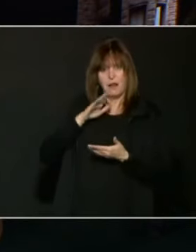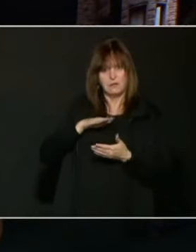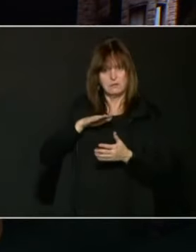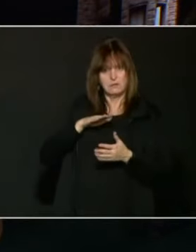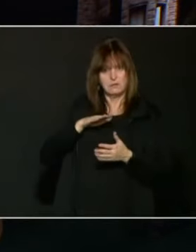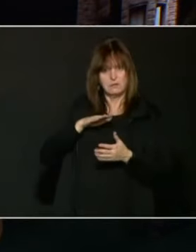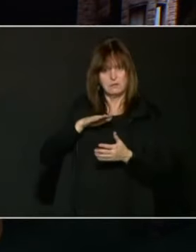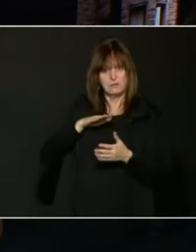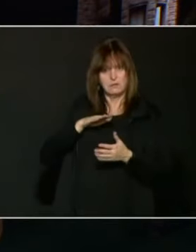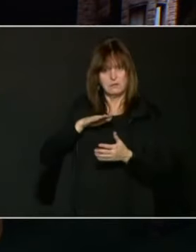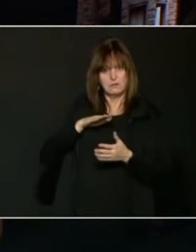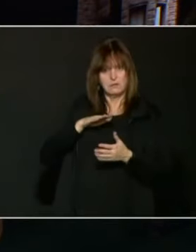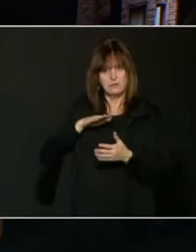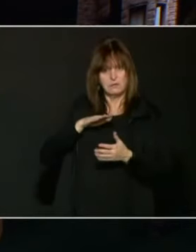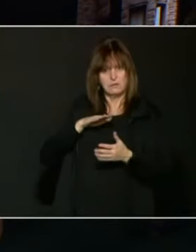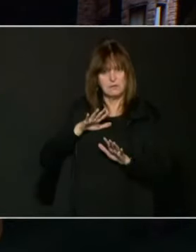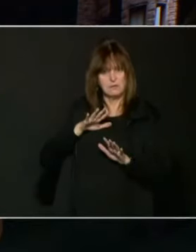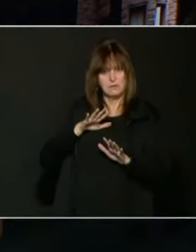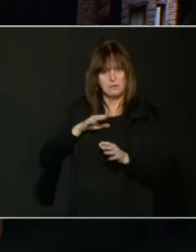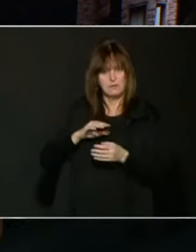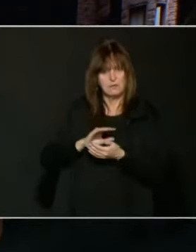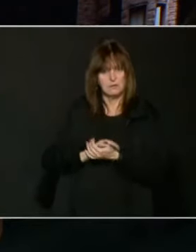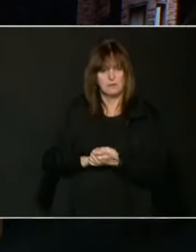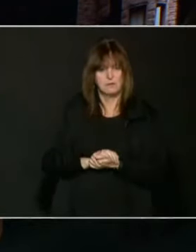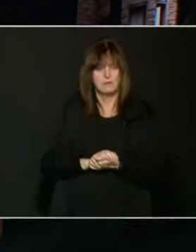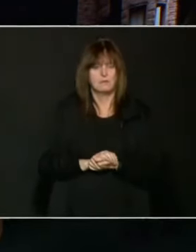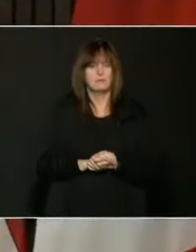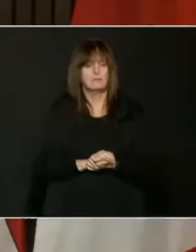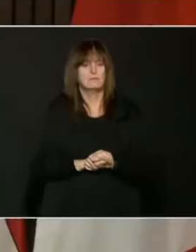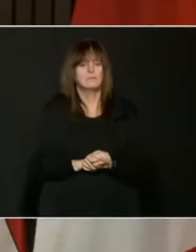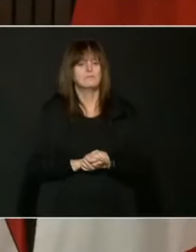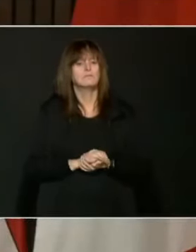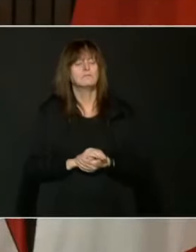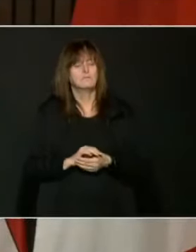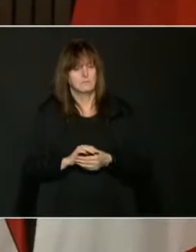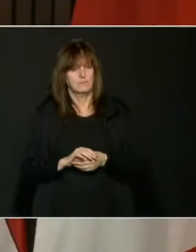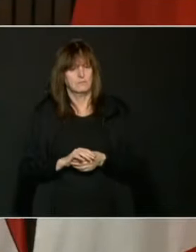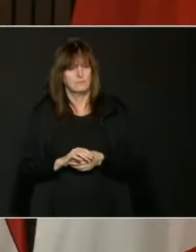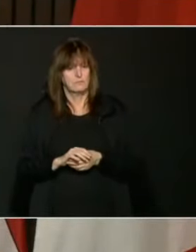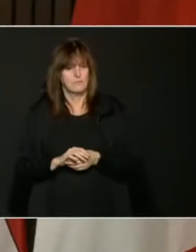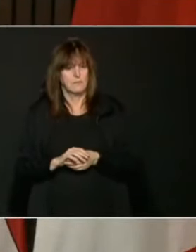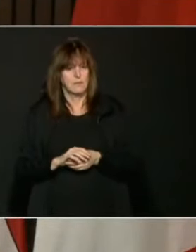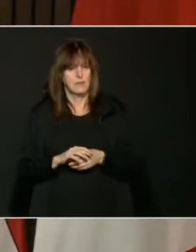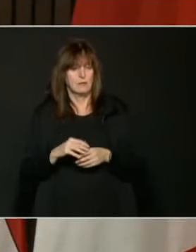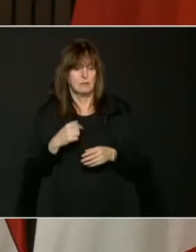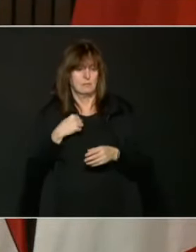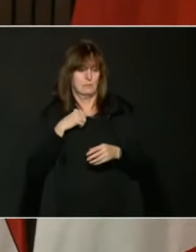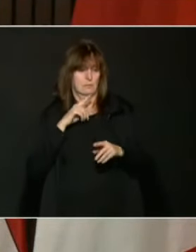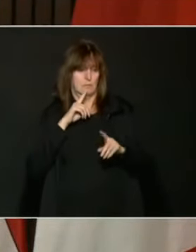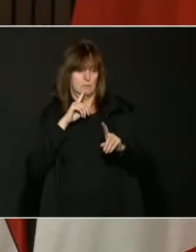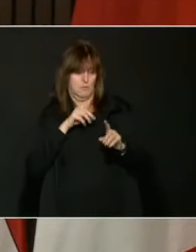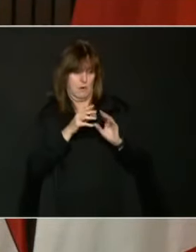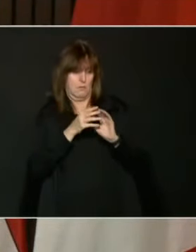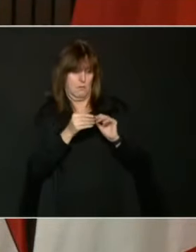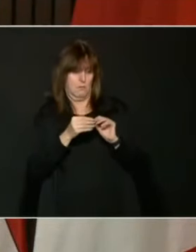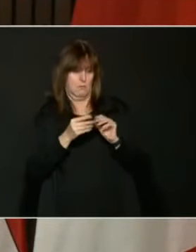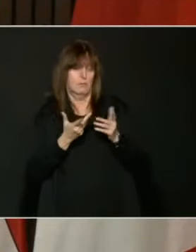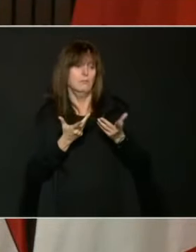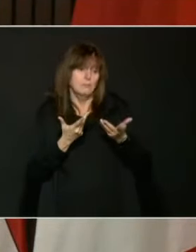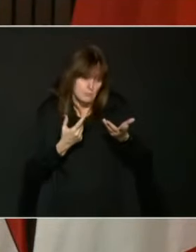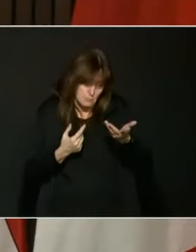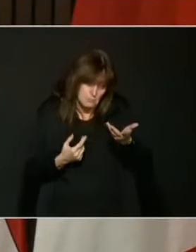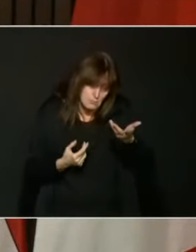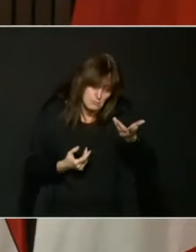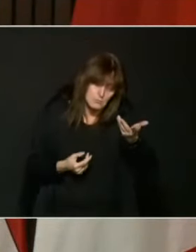Okay, why don't you start and I'll follow. Great. So the short answer is yes. When we were looking at the rate of spread that we'd seen